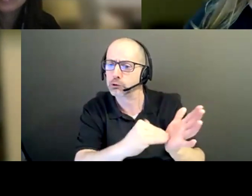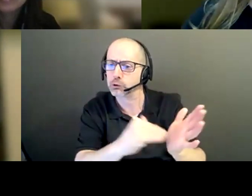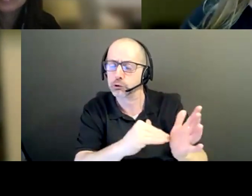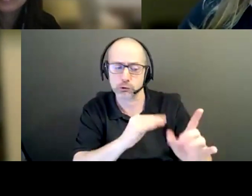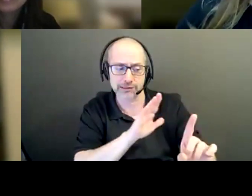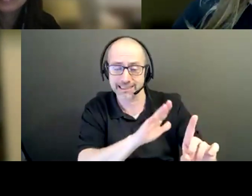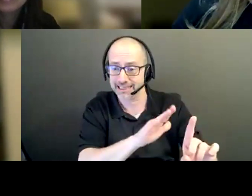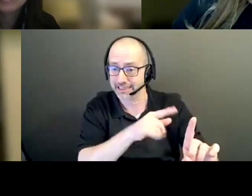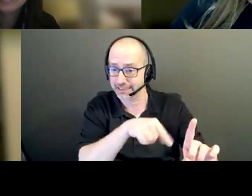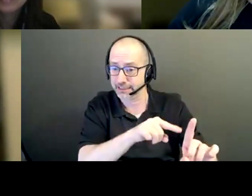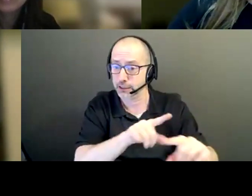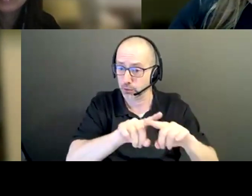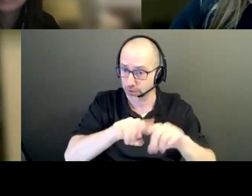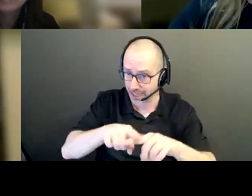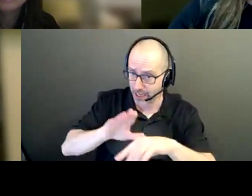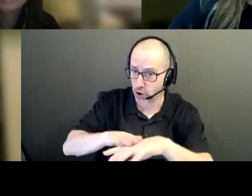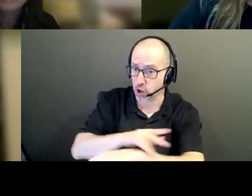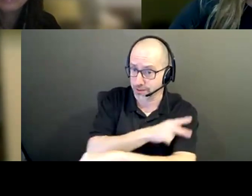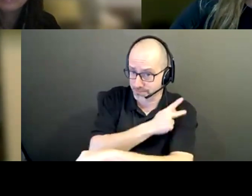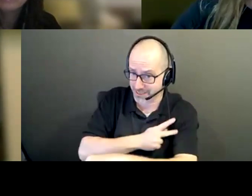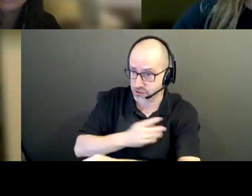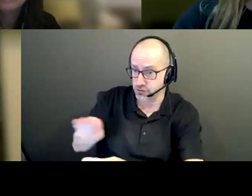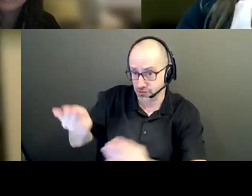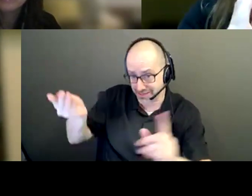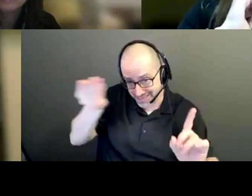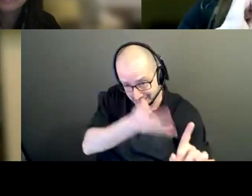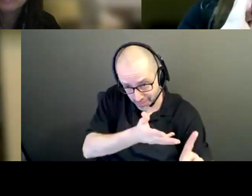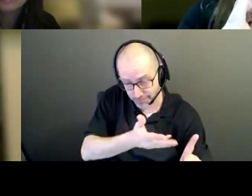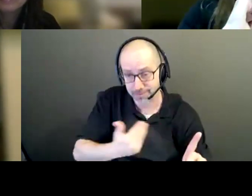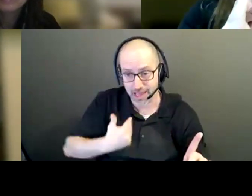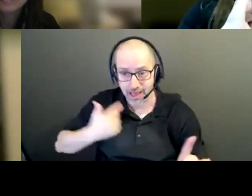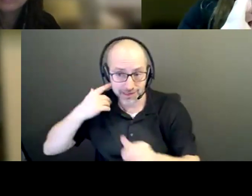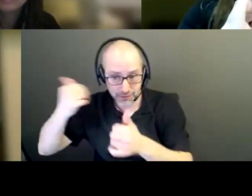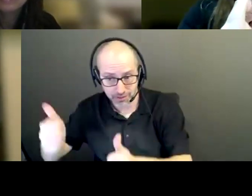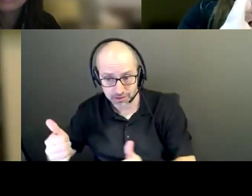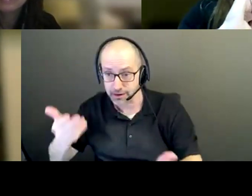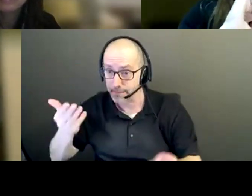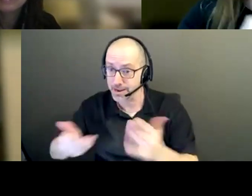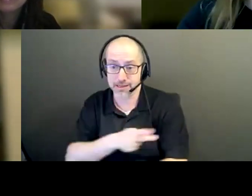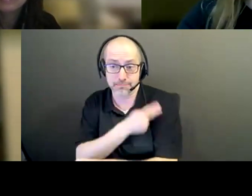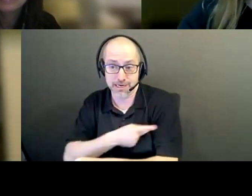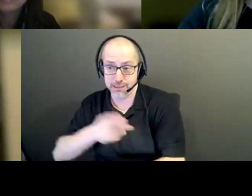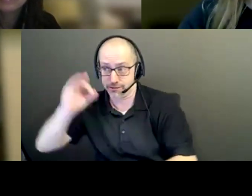they're relying on patients to tell them they have a hearing loss, but the patients might not know. And maybe the